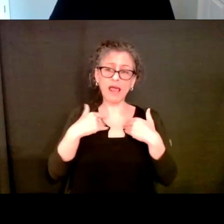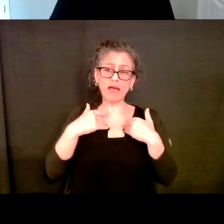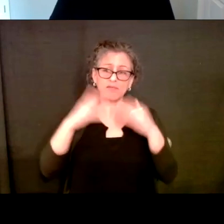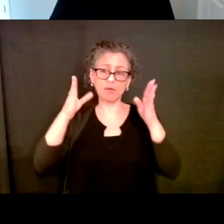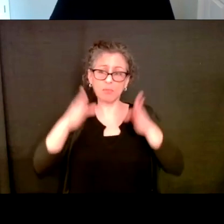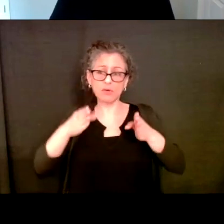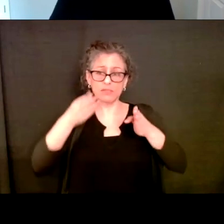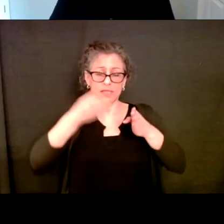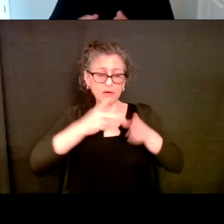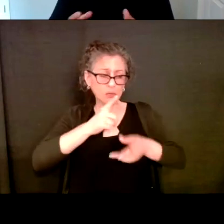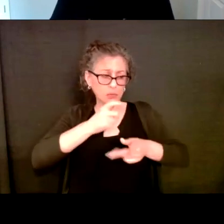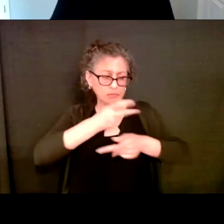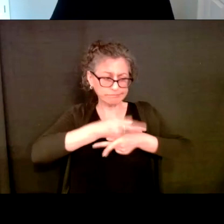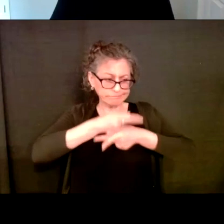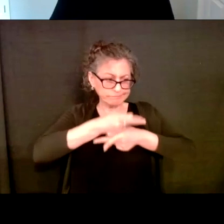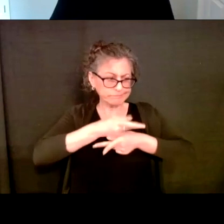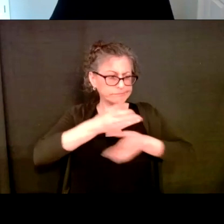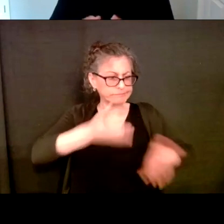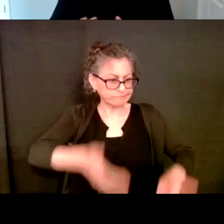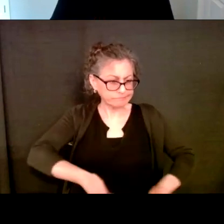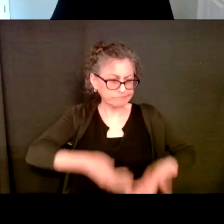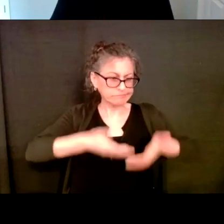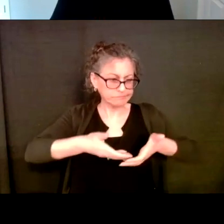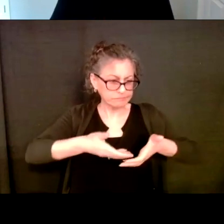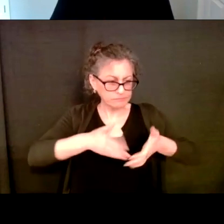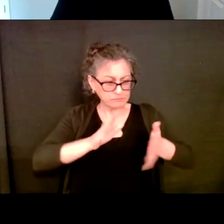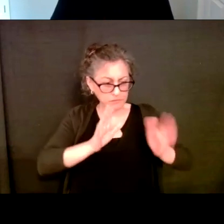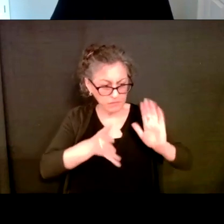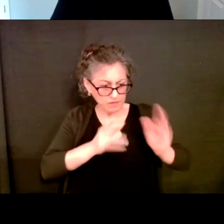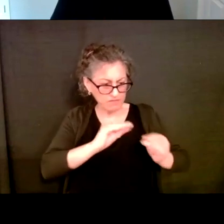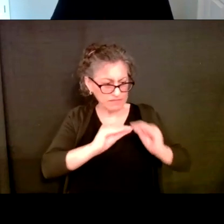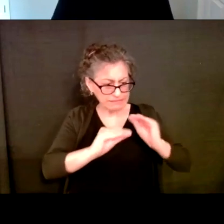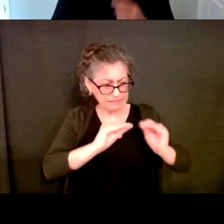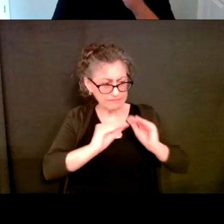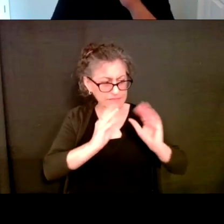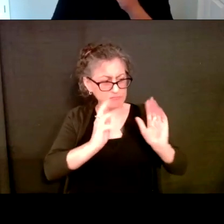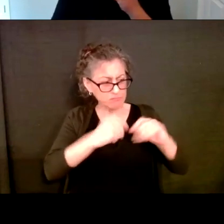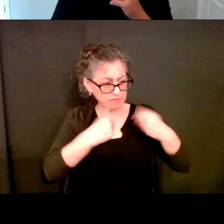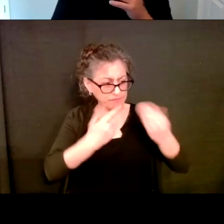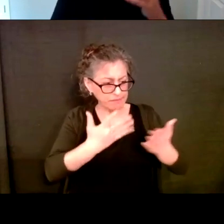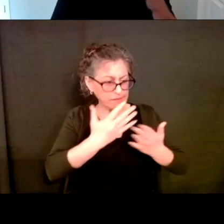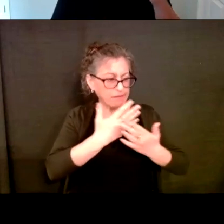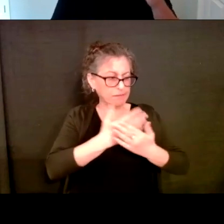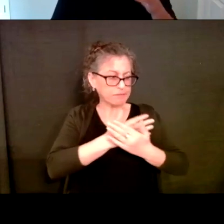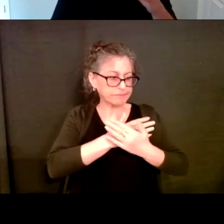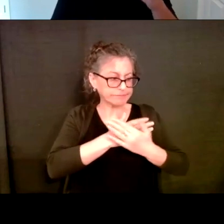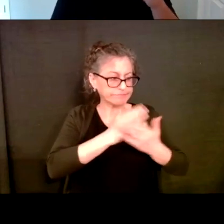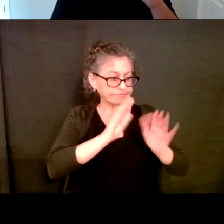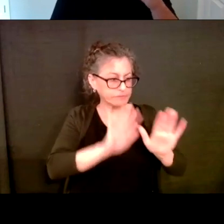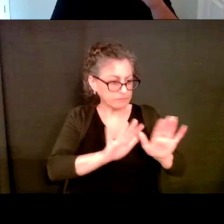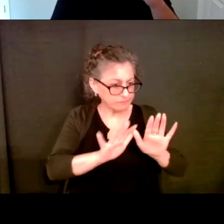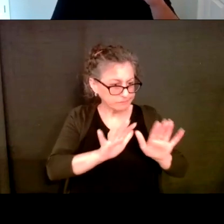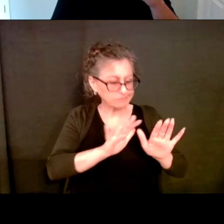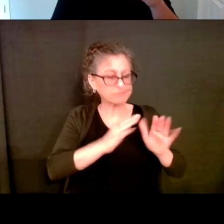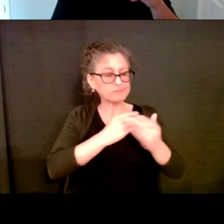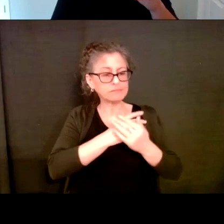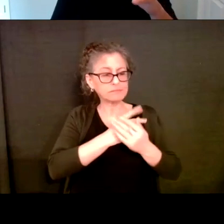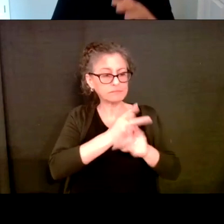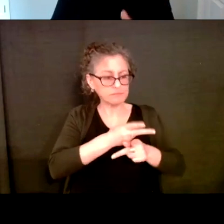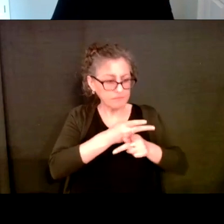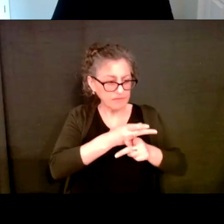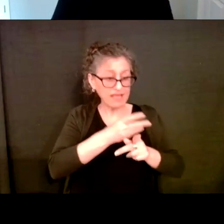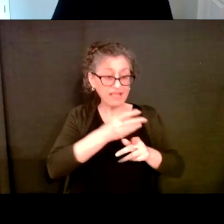there to pick the child up, to tend to the wounds, to comfort the child, the impact of that bite is